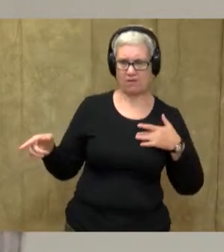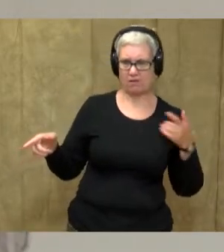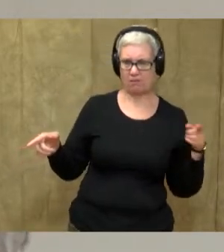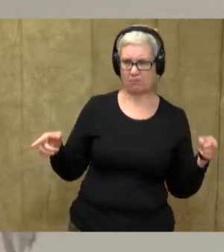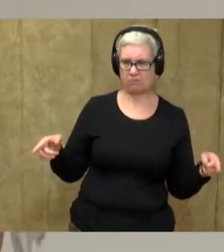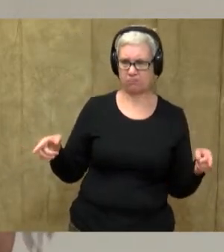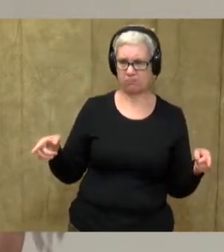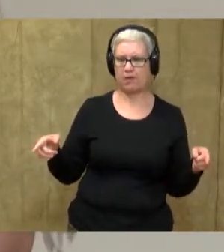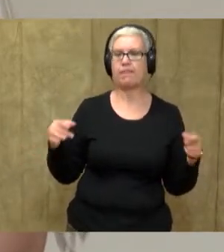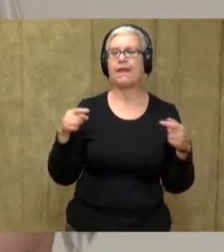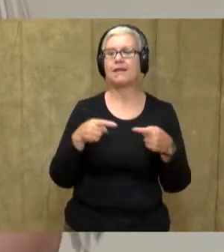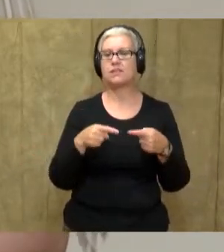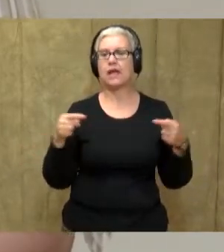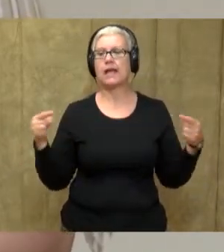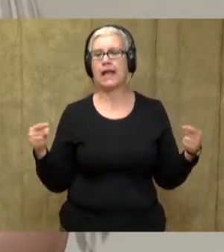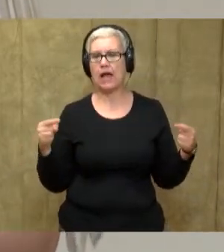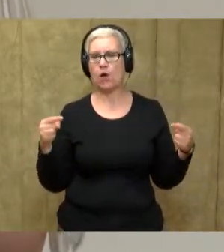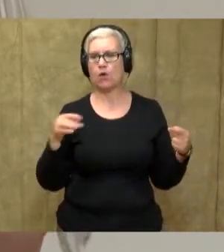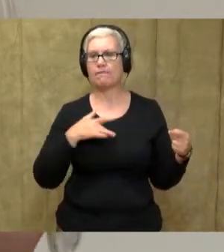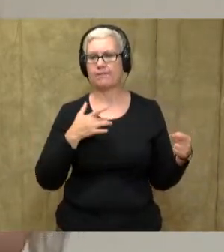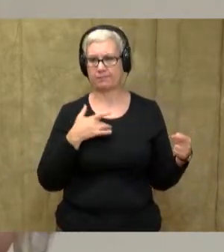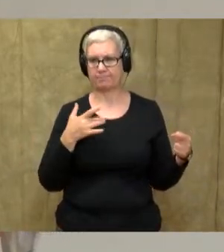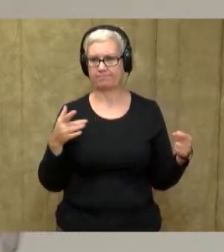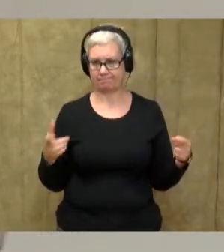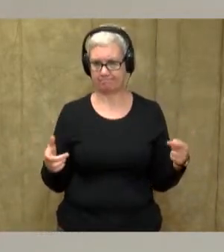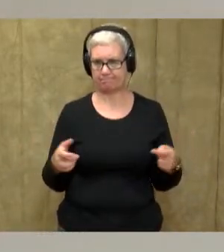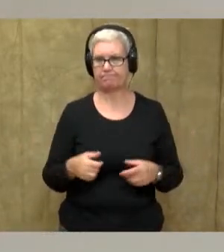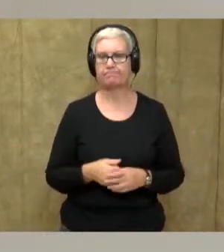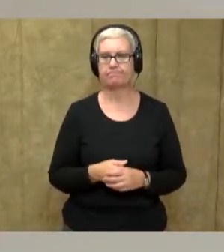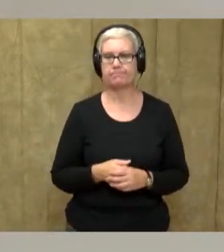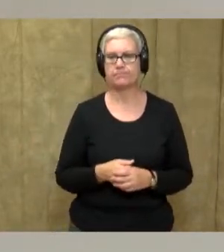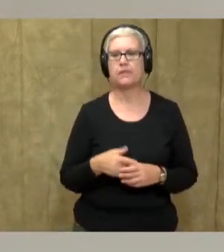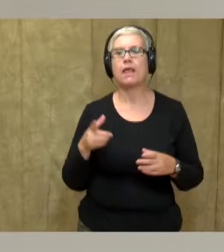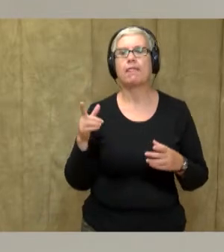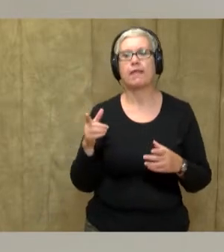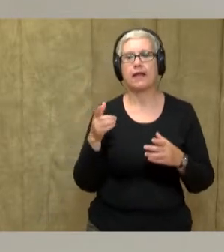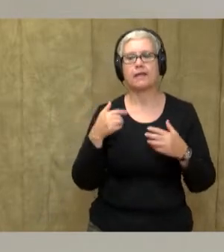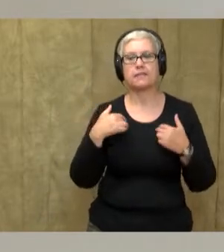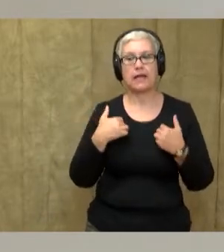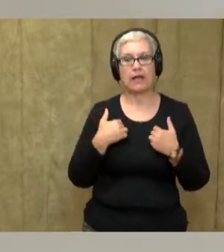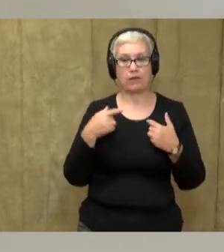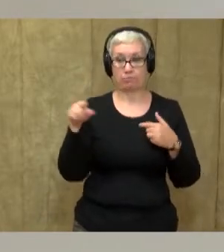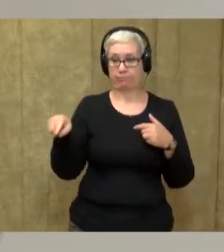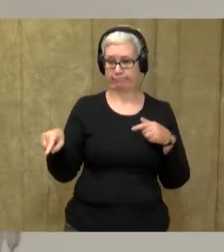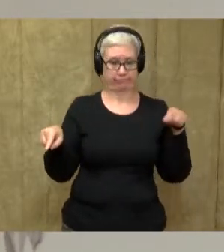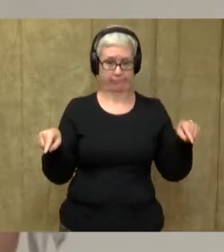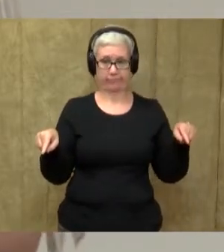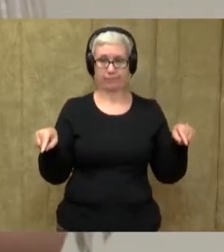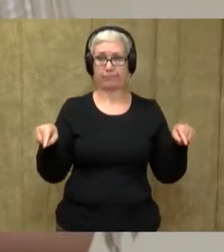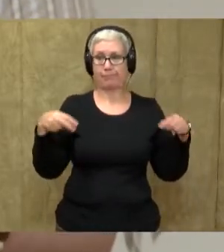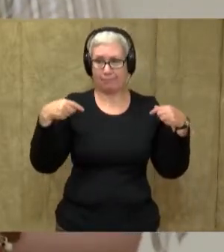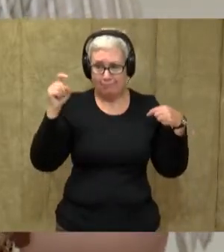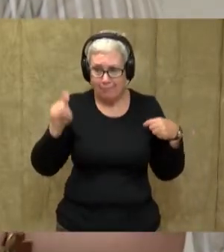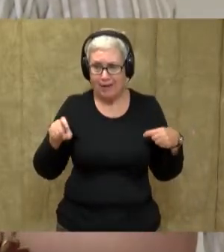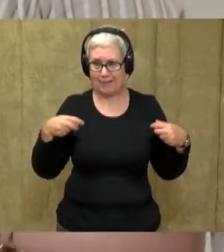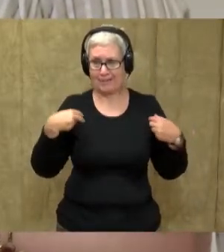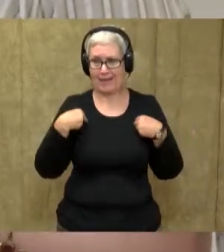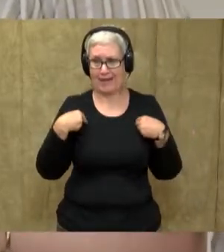Okay, that's your counterclaim. And in order to make it an argument, you have to have this last one,